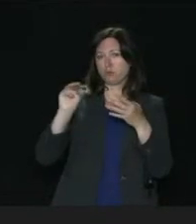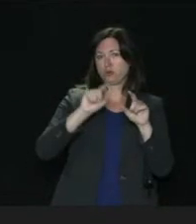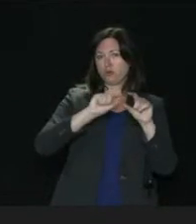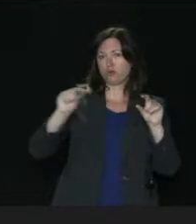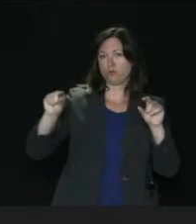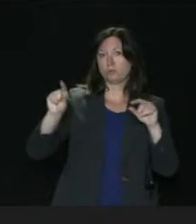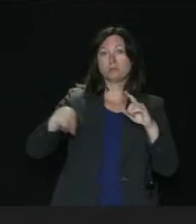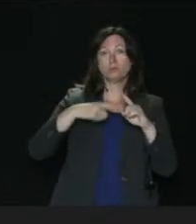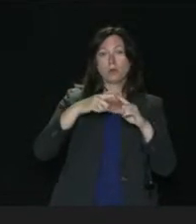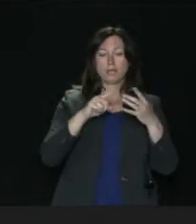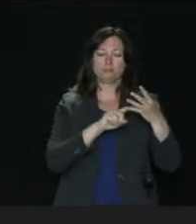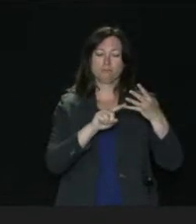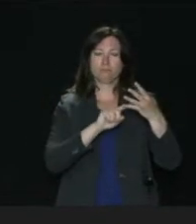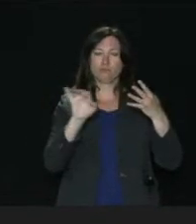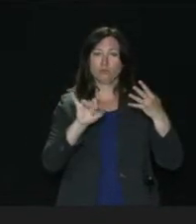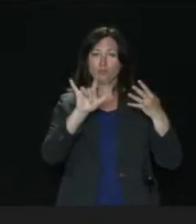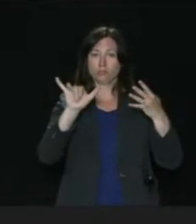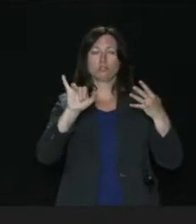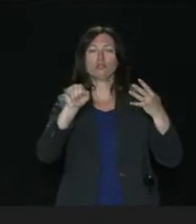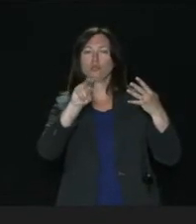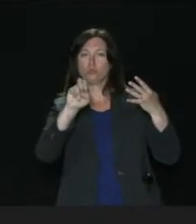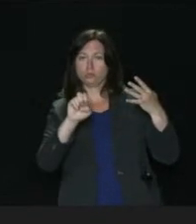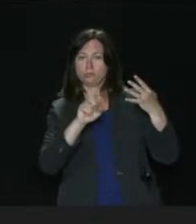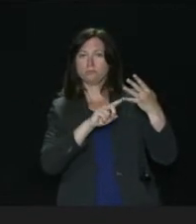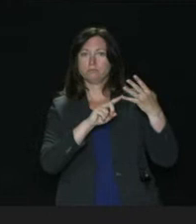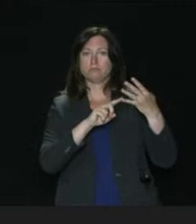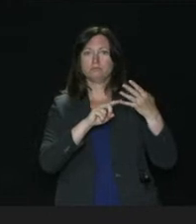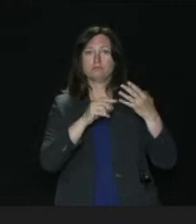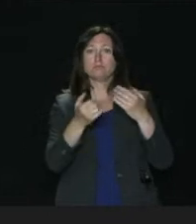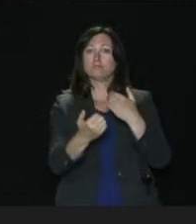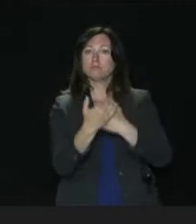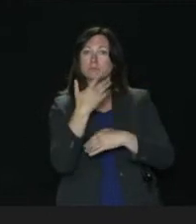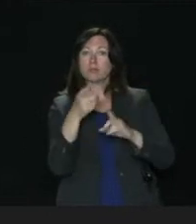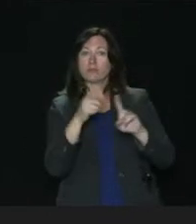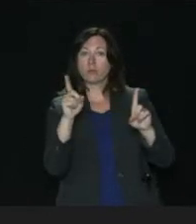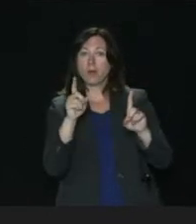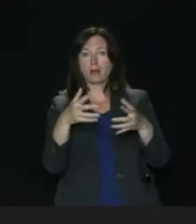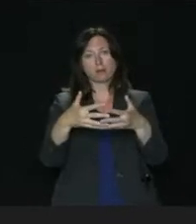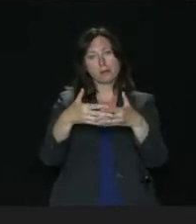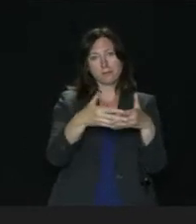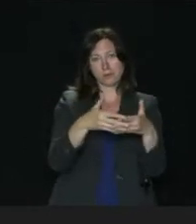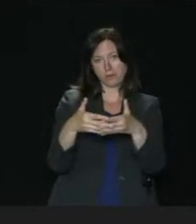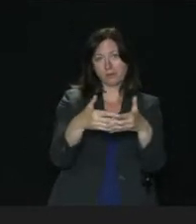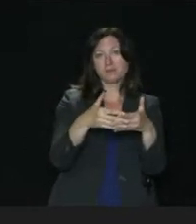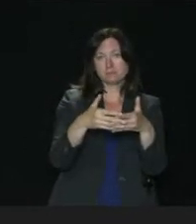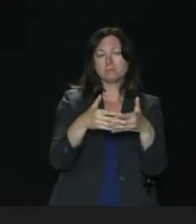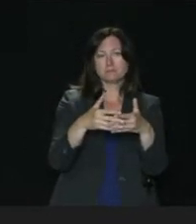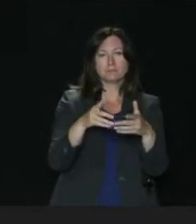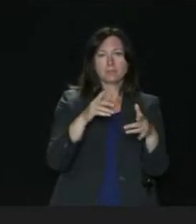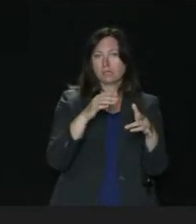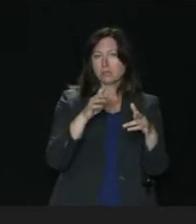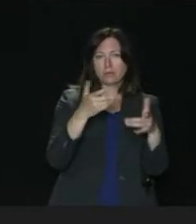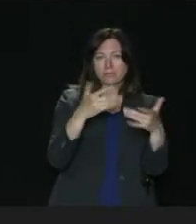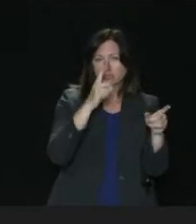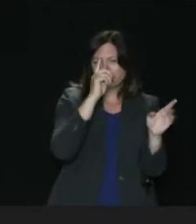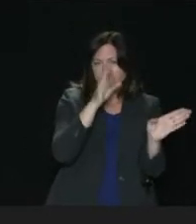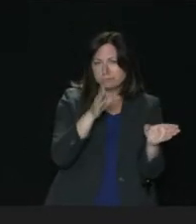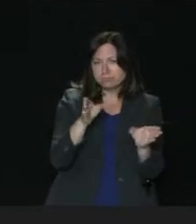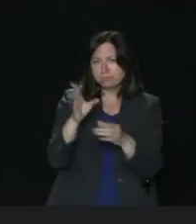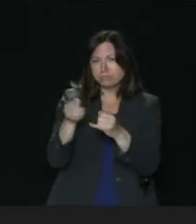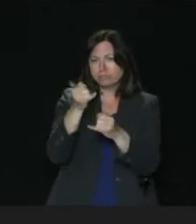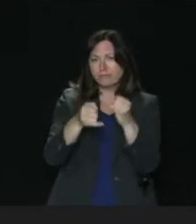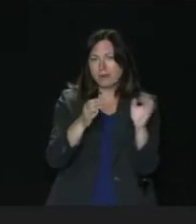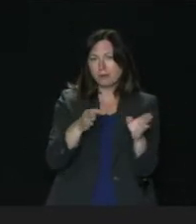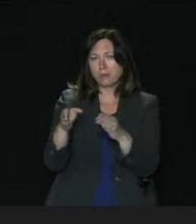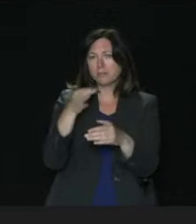month. These shipments will be coming from the United States, and we are working to finalize regulatory and logistical arrangements in the